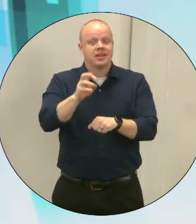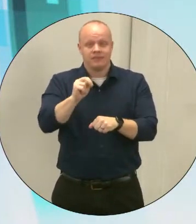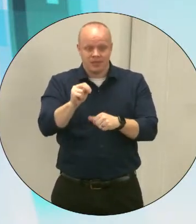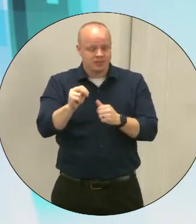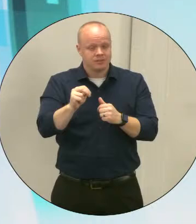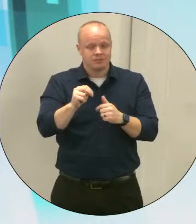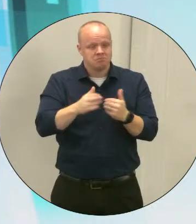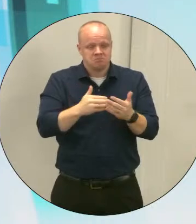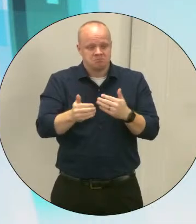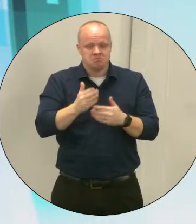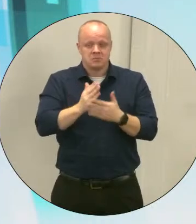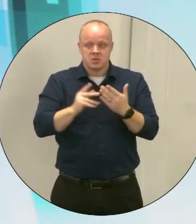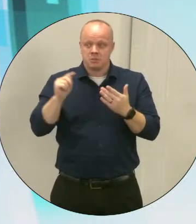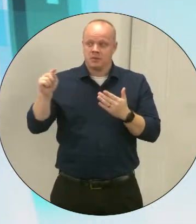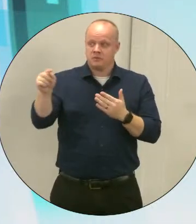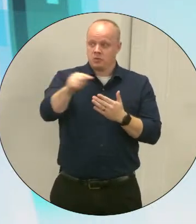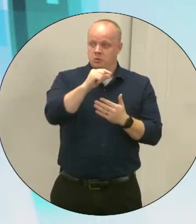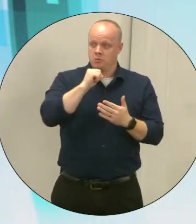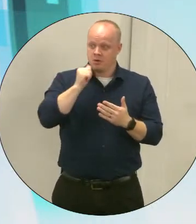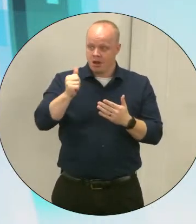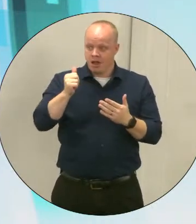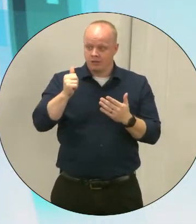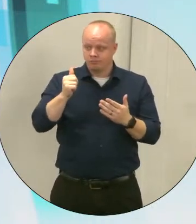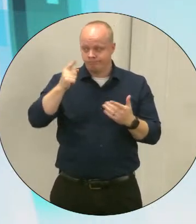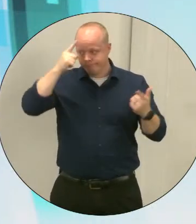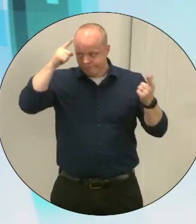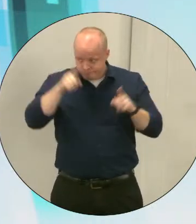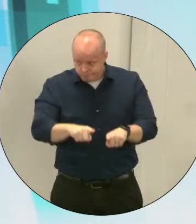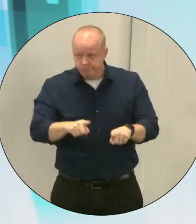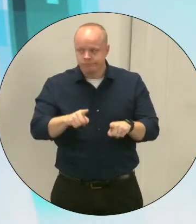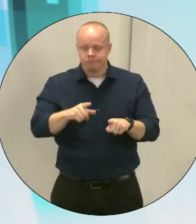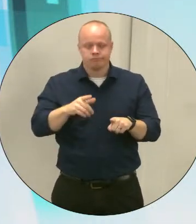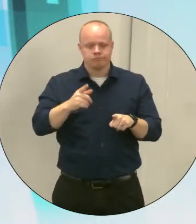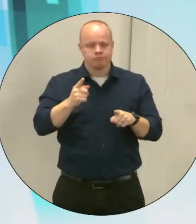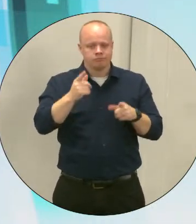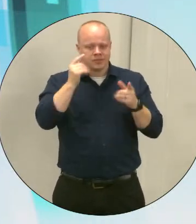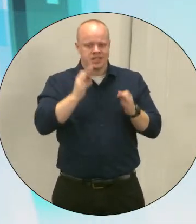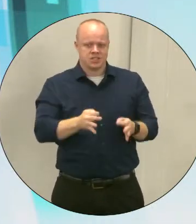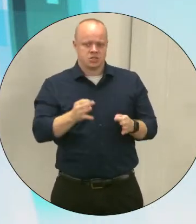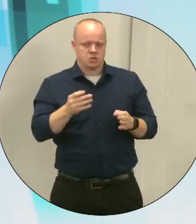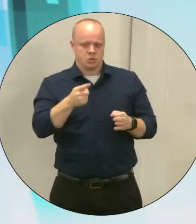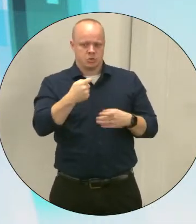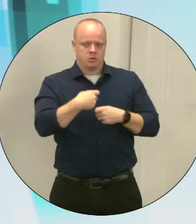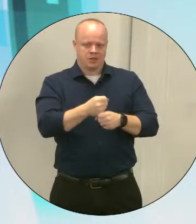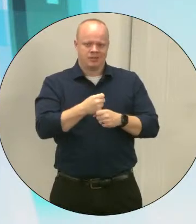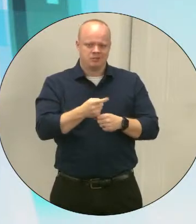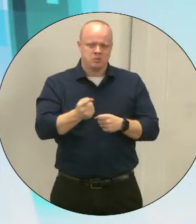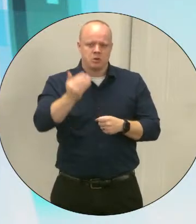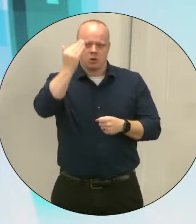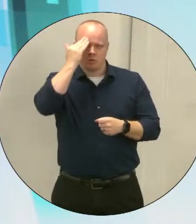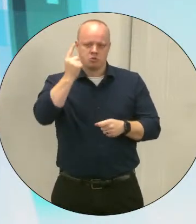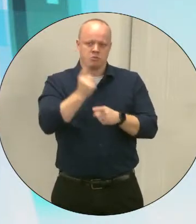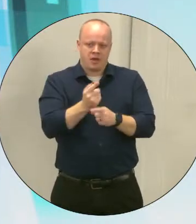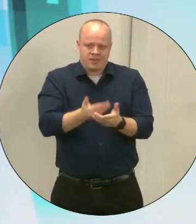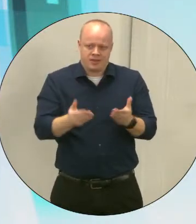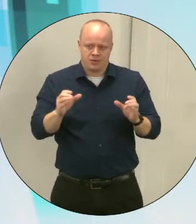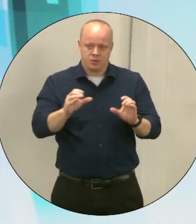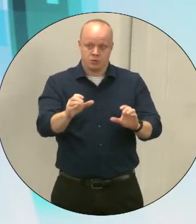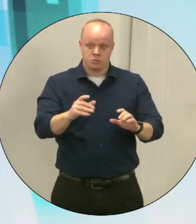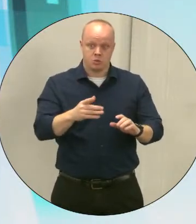might not have agreed with the decision you might have made, but you knew it was the right thing to do. So what I am gonna